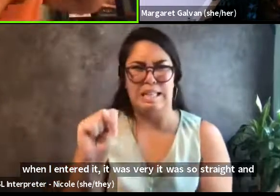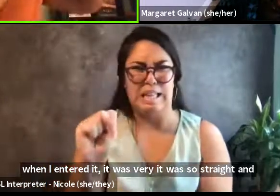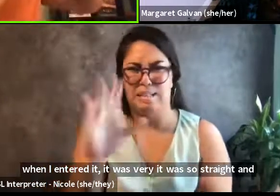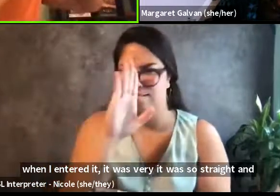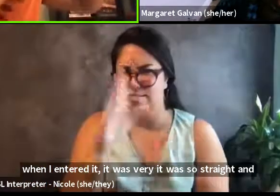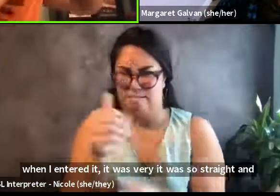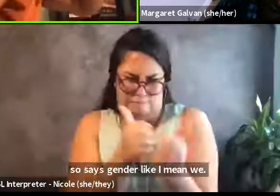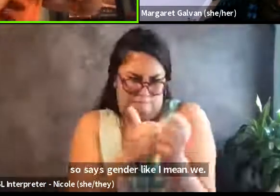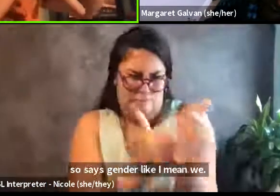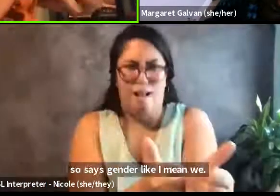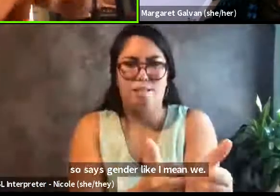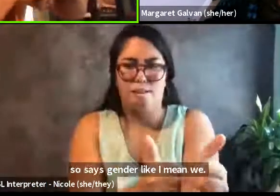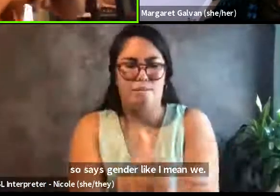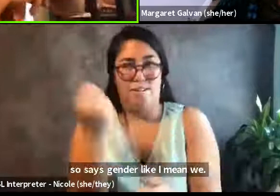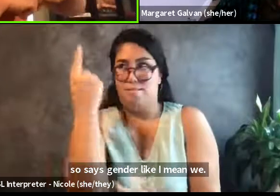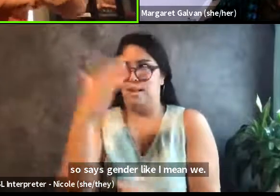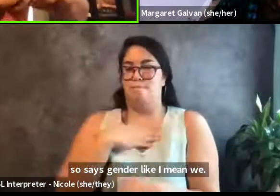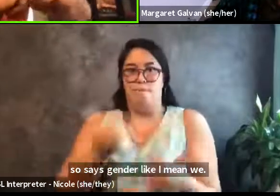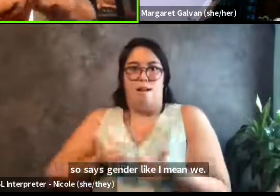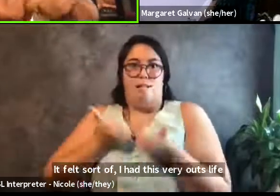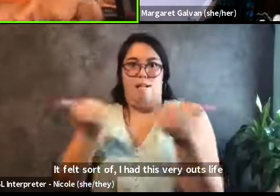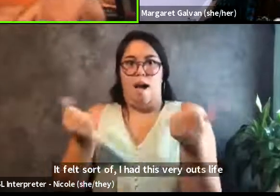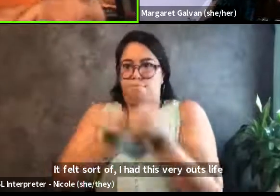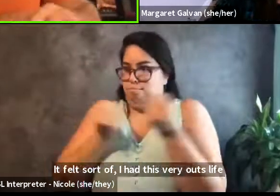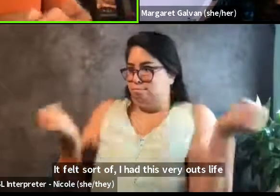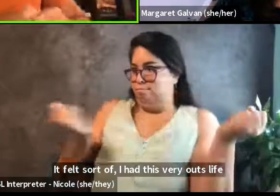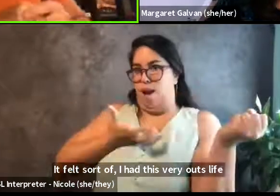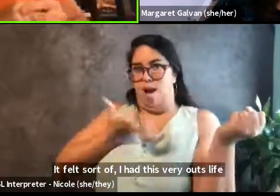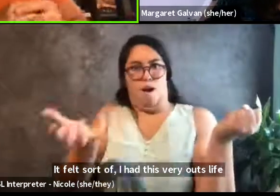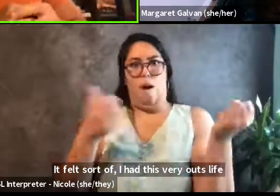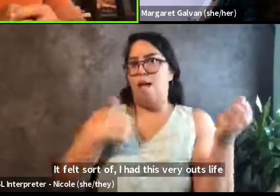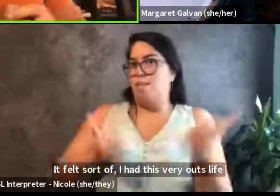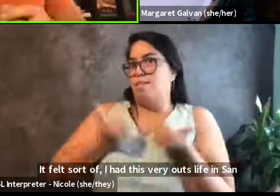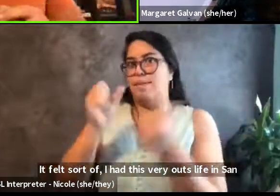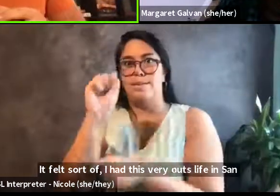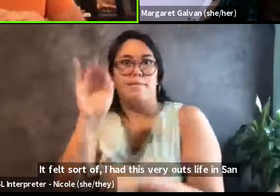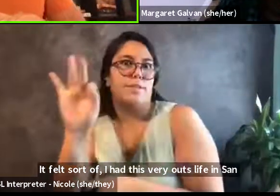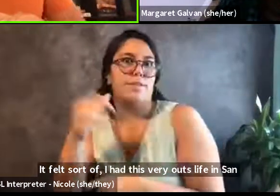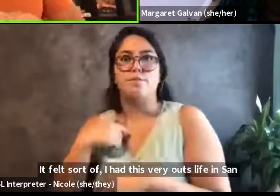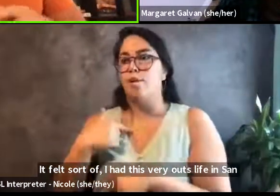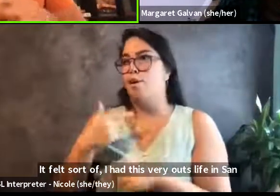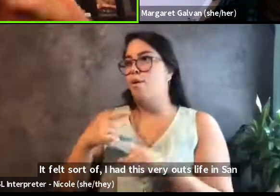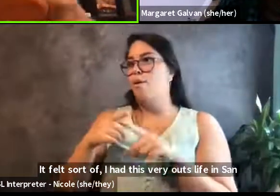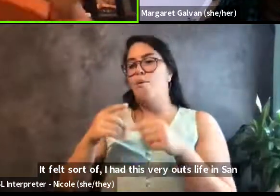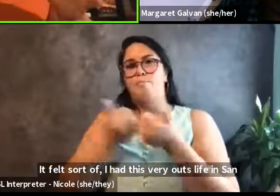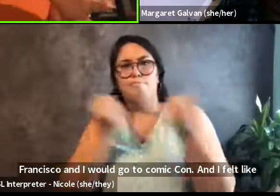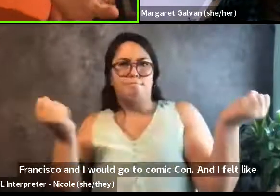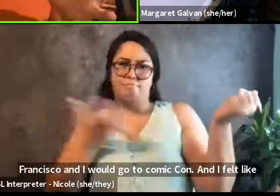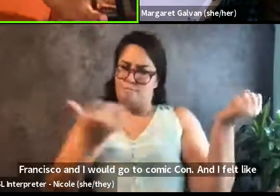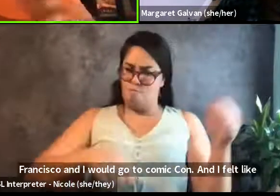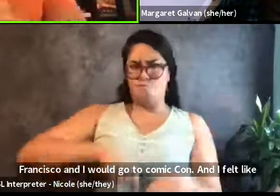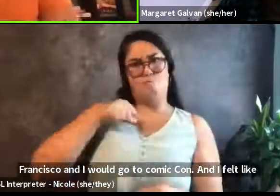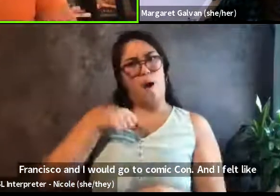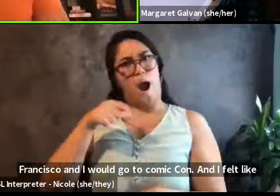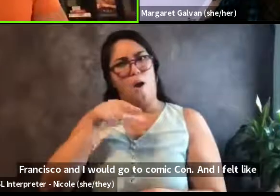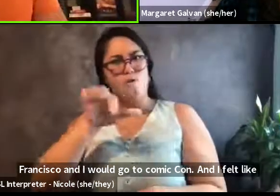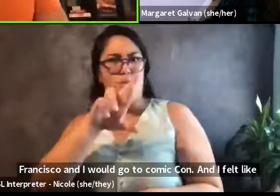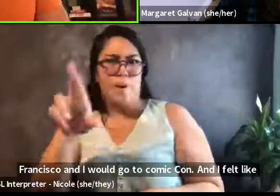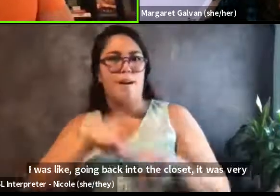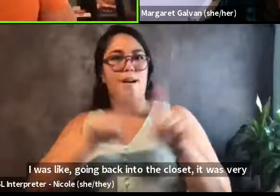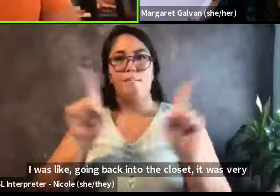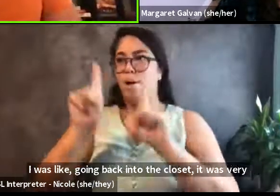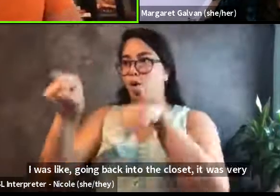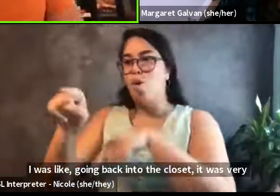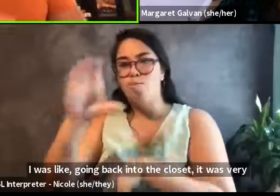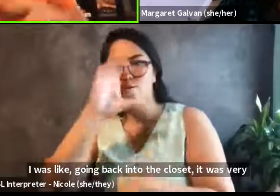I had this very out life in San Francisco and I would go to Comic-Con and I felt like I was like going back into the closet. It was very,